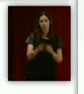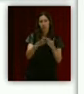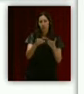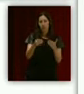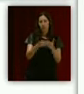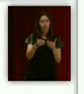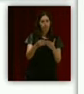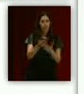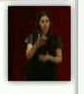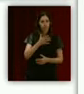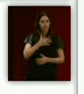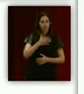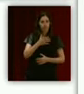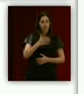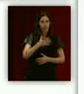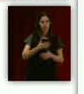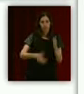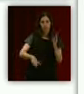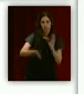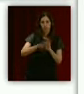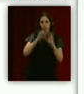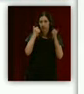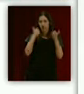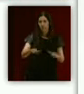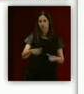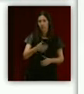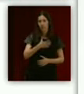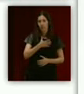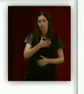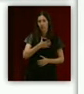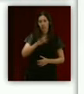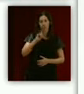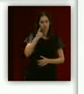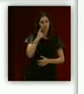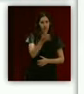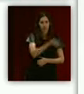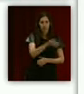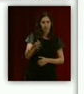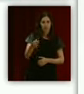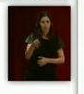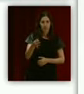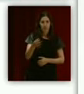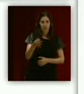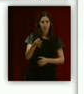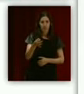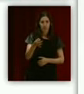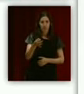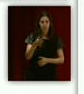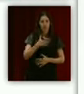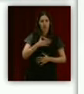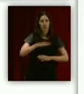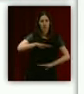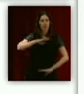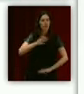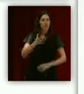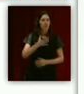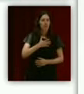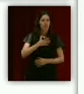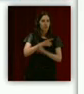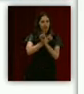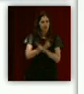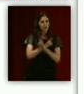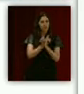calibrate this device adequately for them. There was only 1 subject